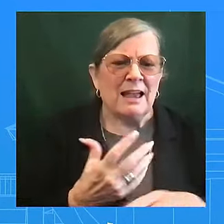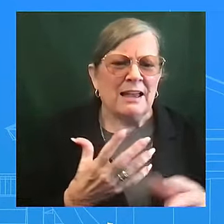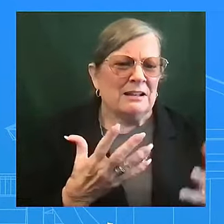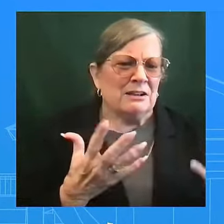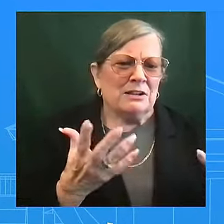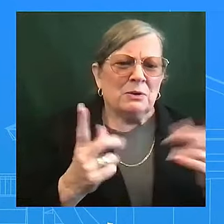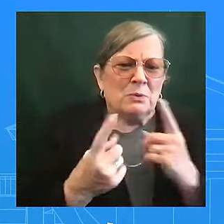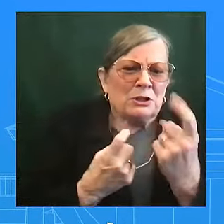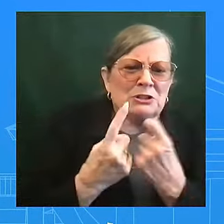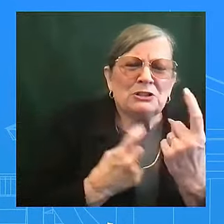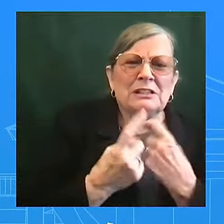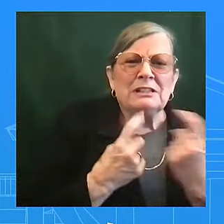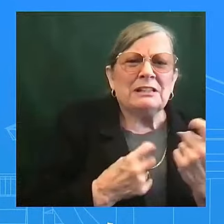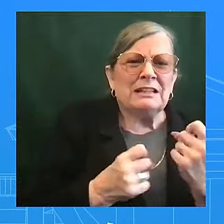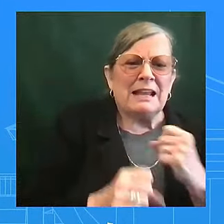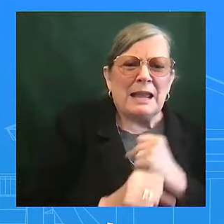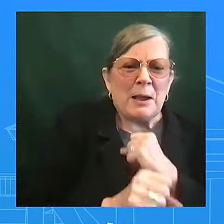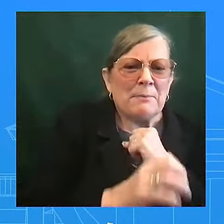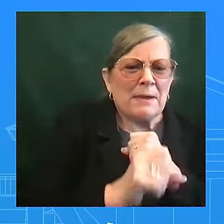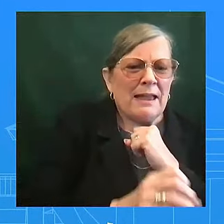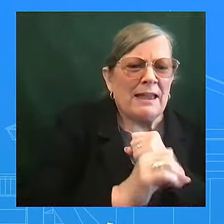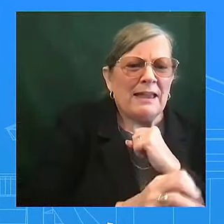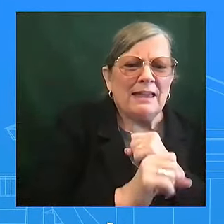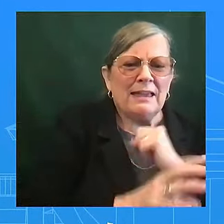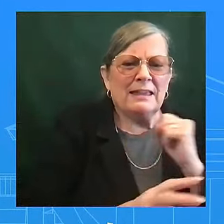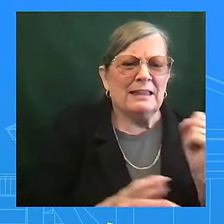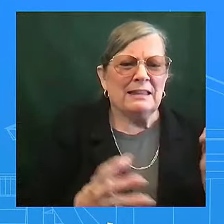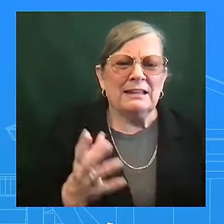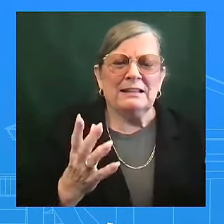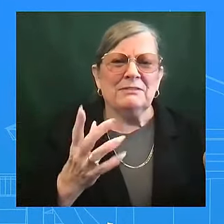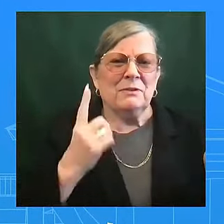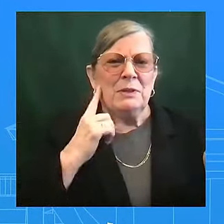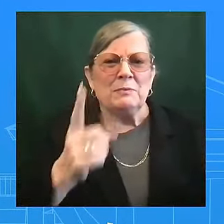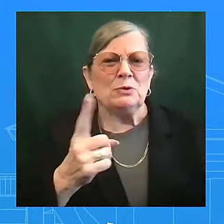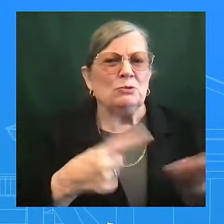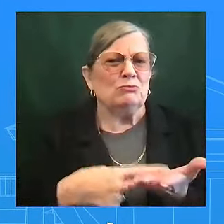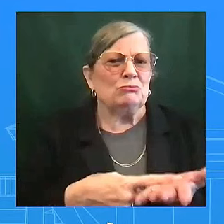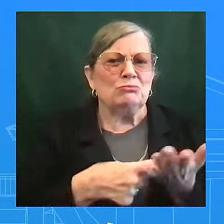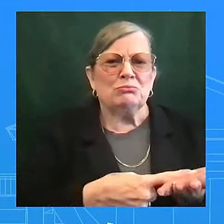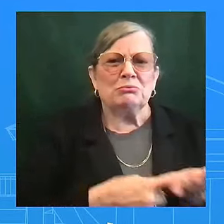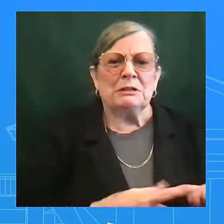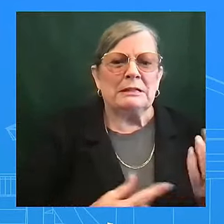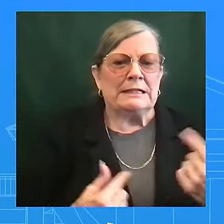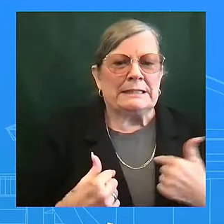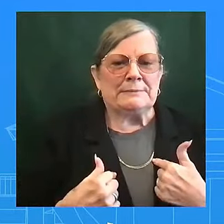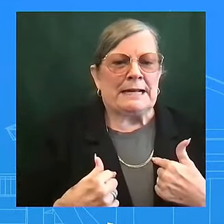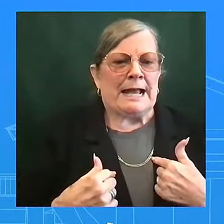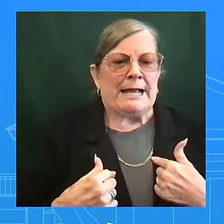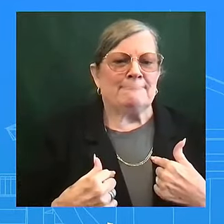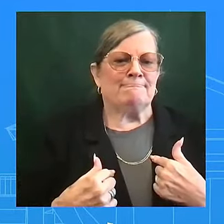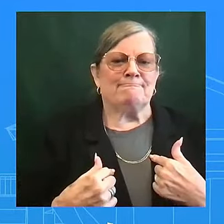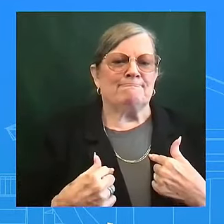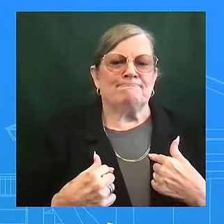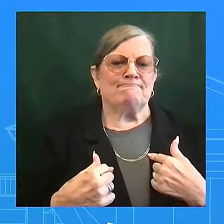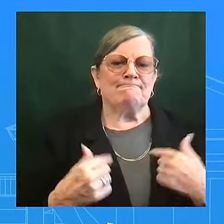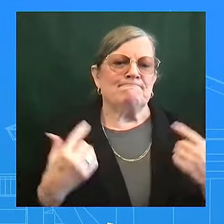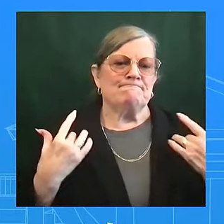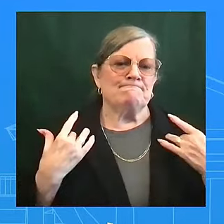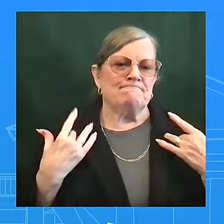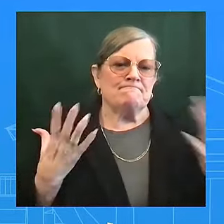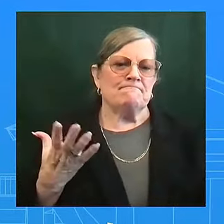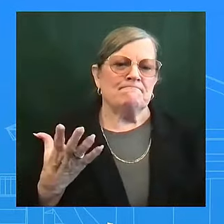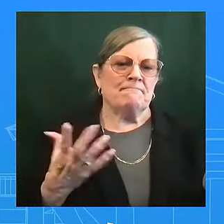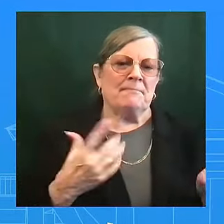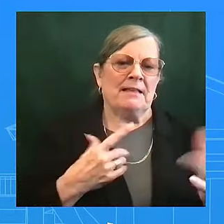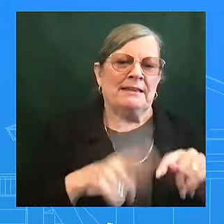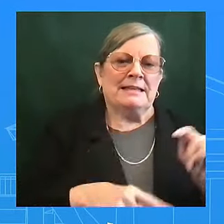to. And what I will say is, what I can say is that as far as contrast, the contrast can't